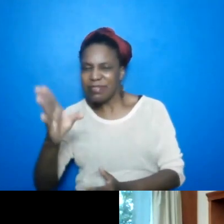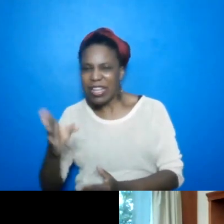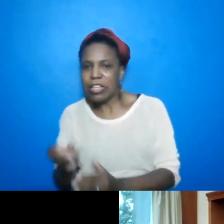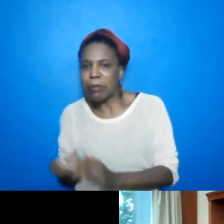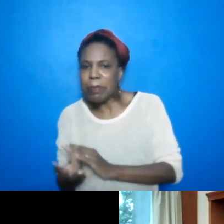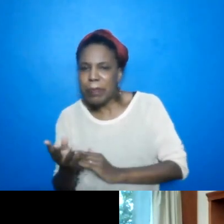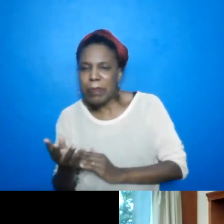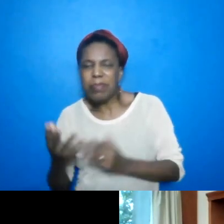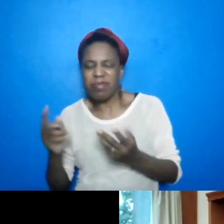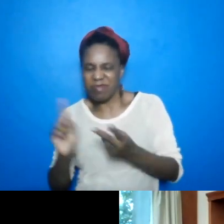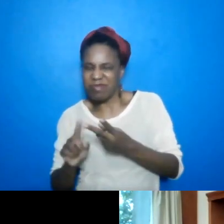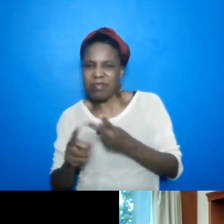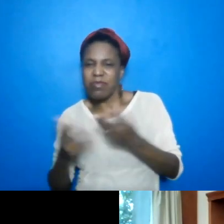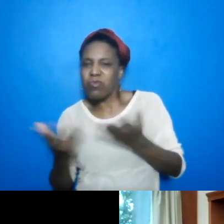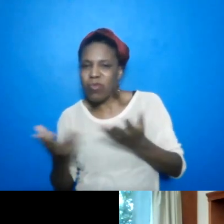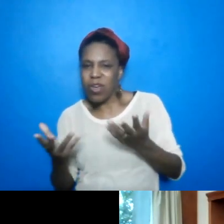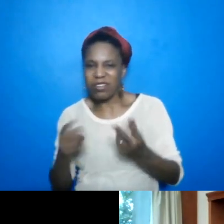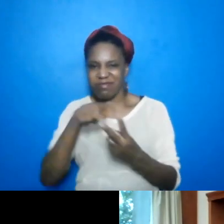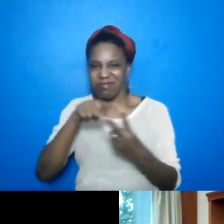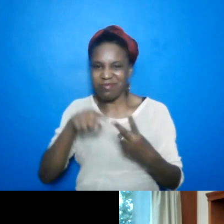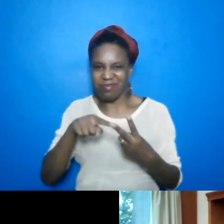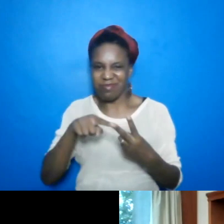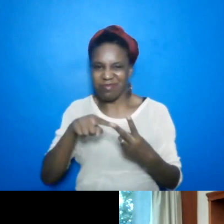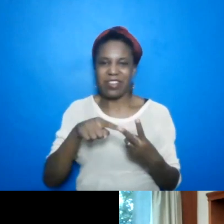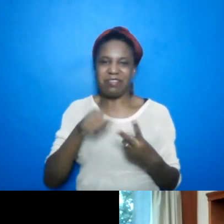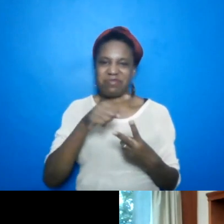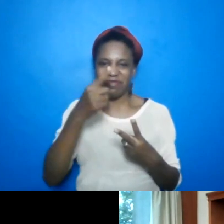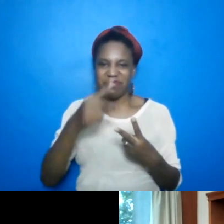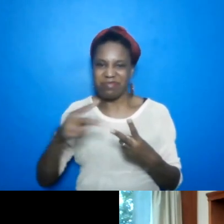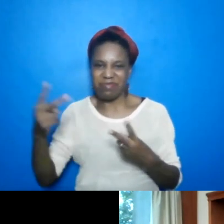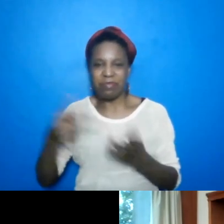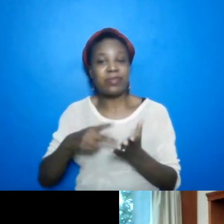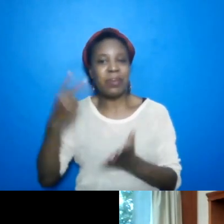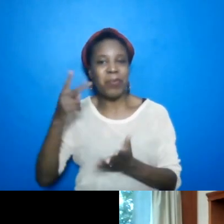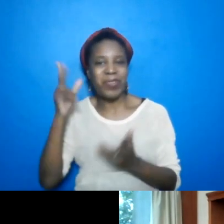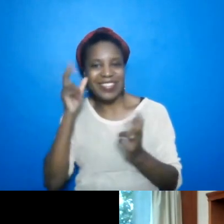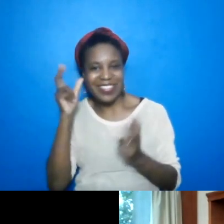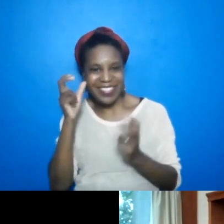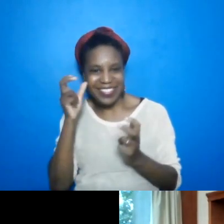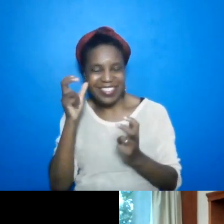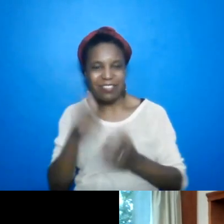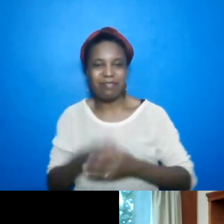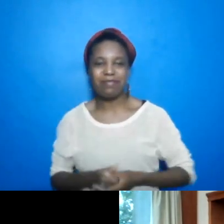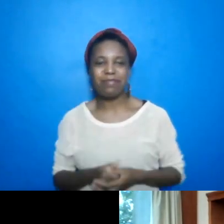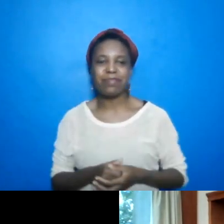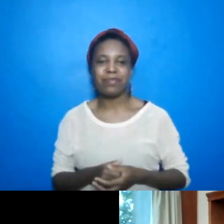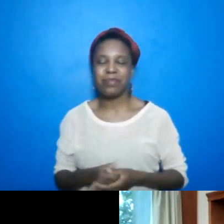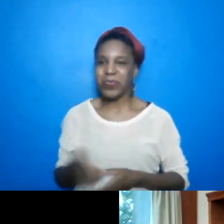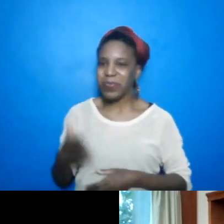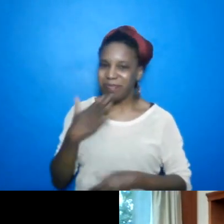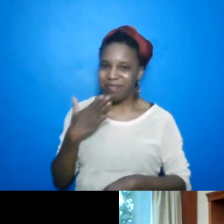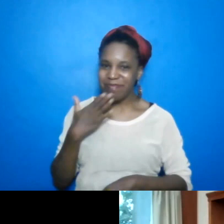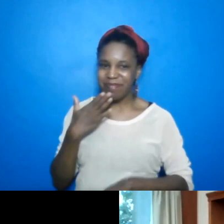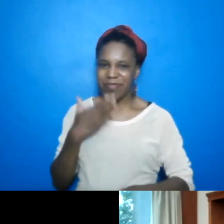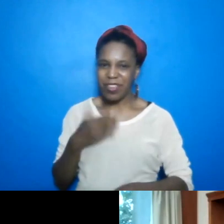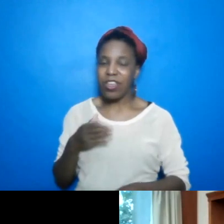Thank you. So if I know you talked a little bit about how this looks and you gave that one example. Do